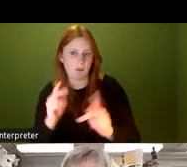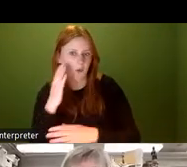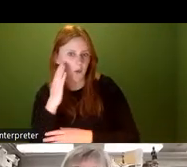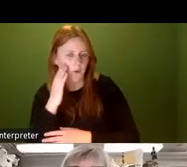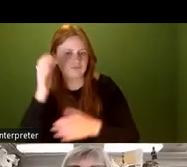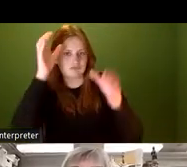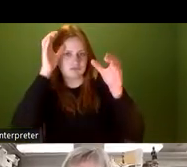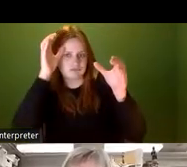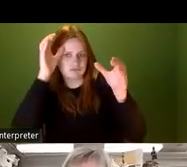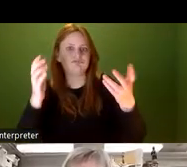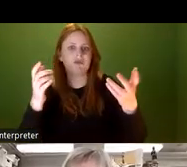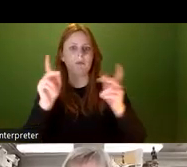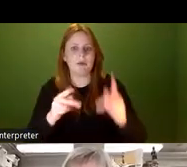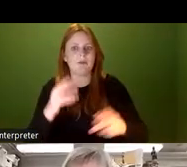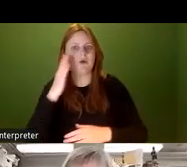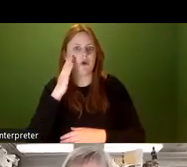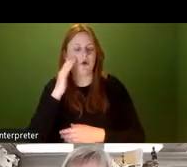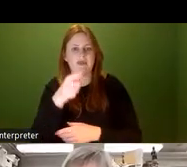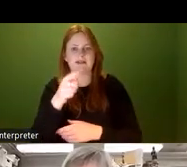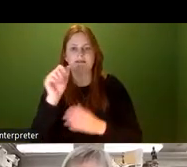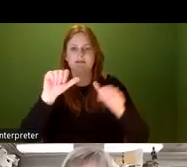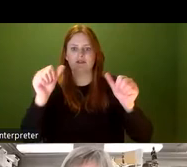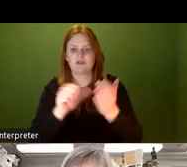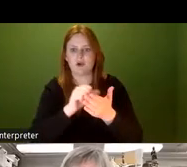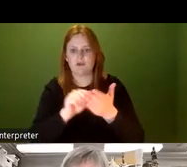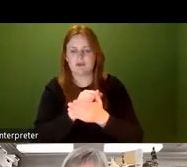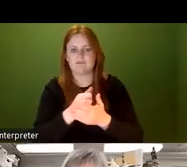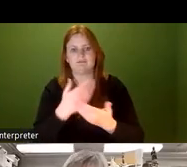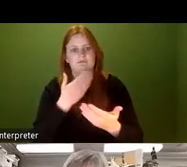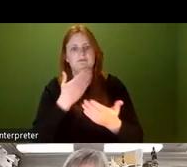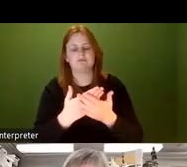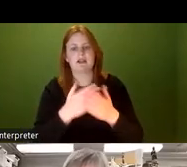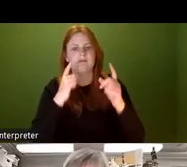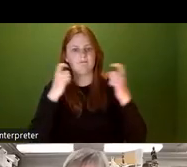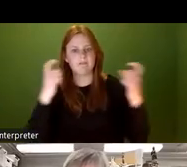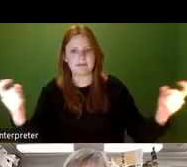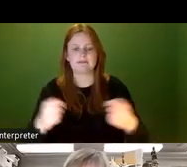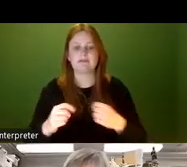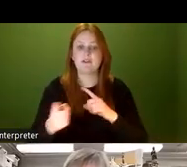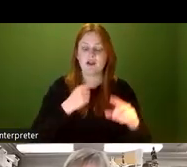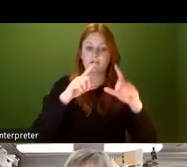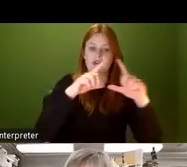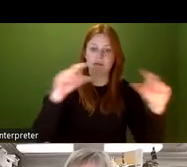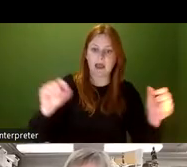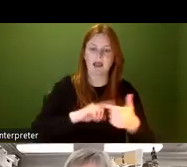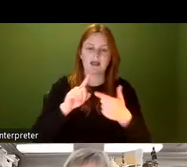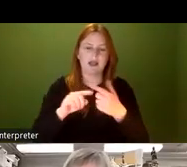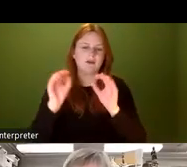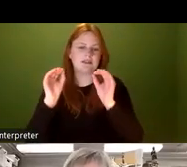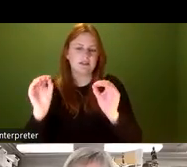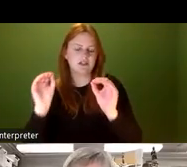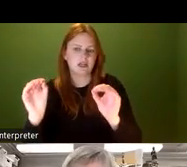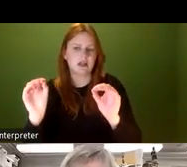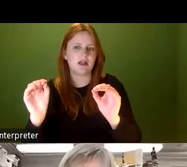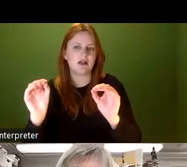well known, originally from Japan, then was teaching, I think, in the